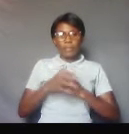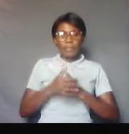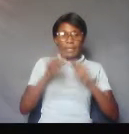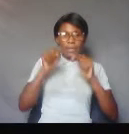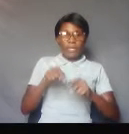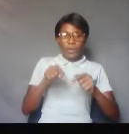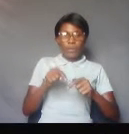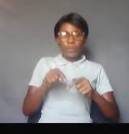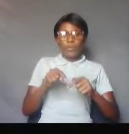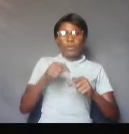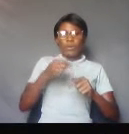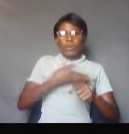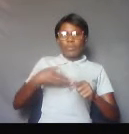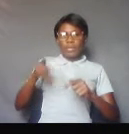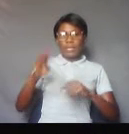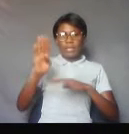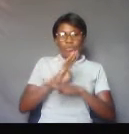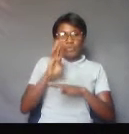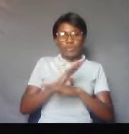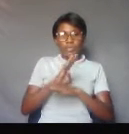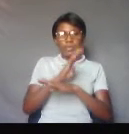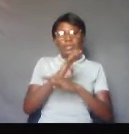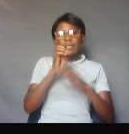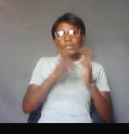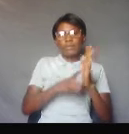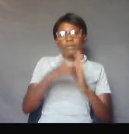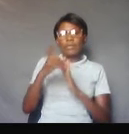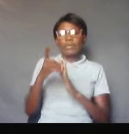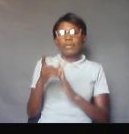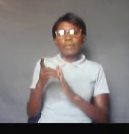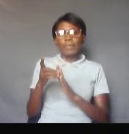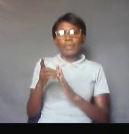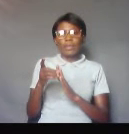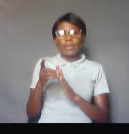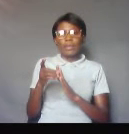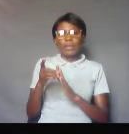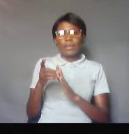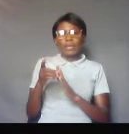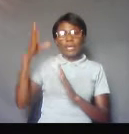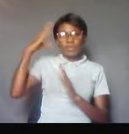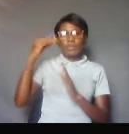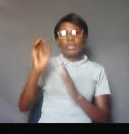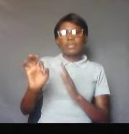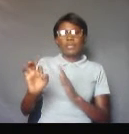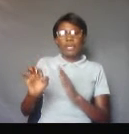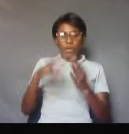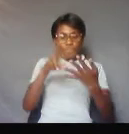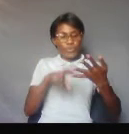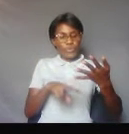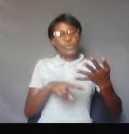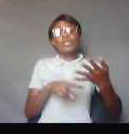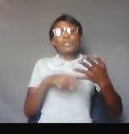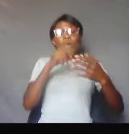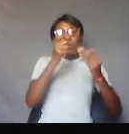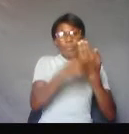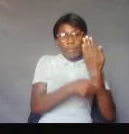is developing, she's using her own experience as an albino person to read the Bible and to think